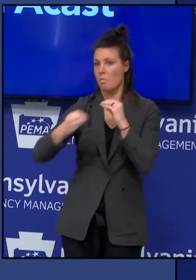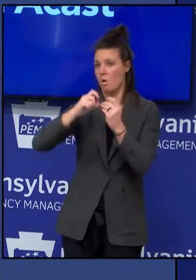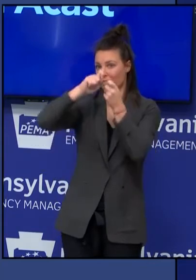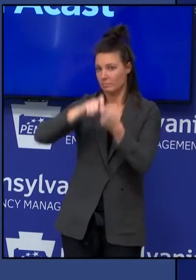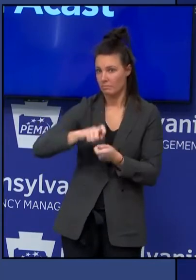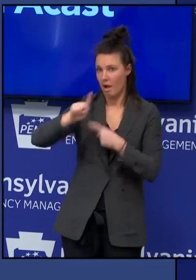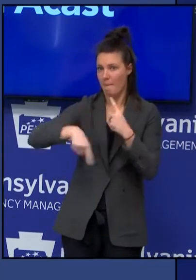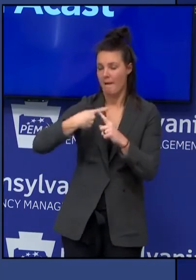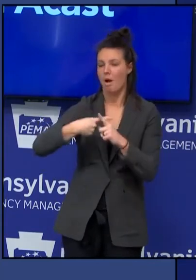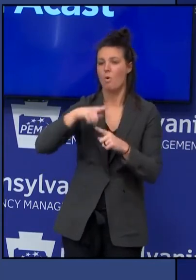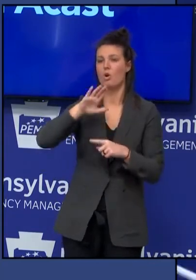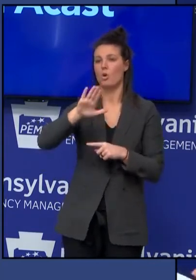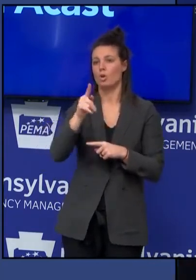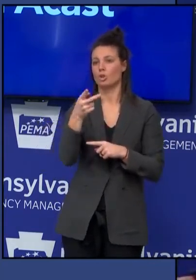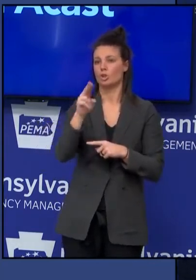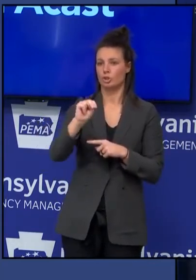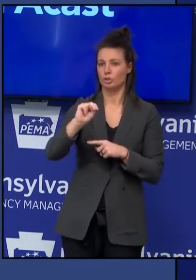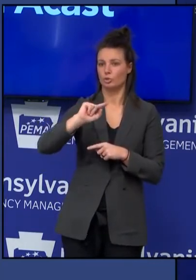about the Your Turn tool. Lindsay?